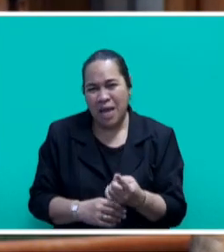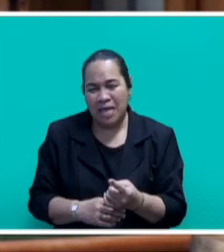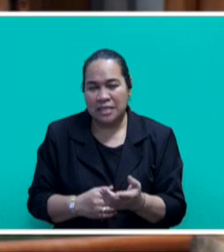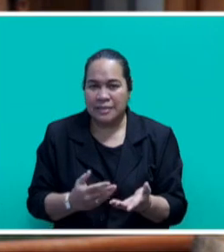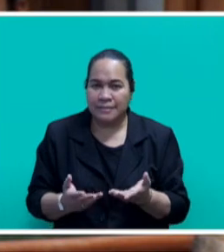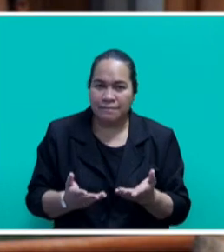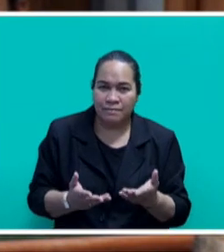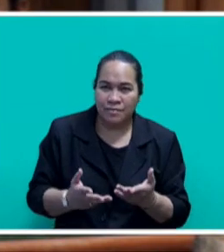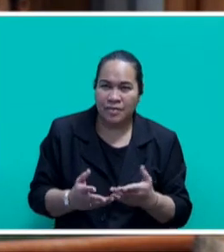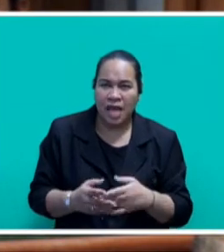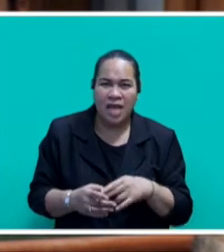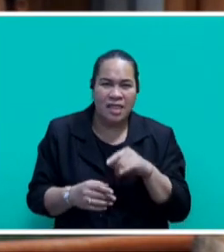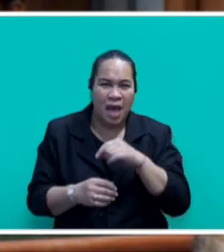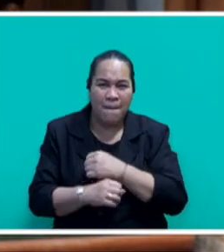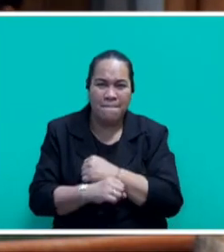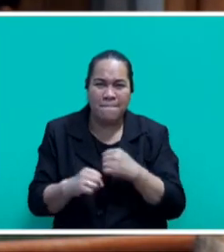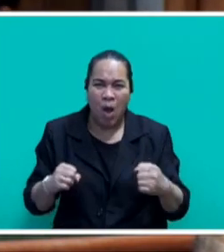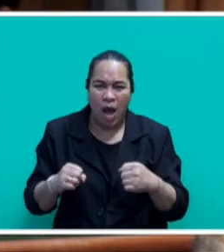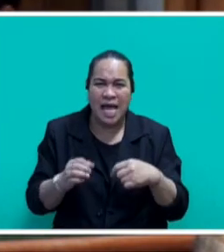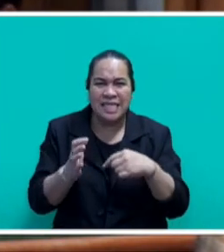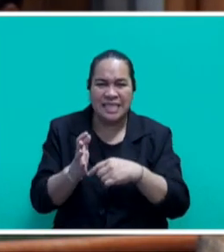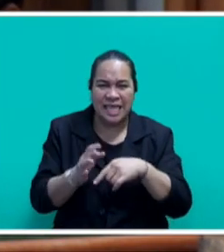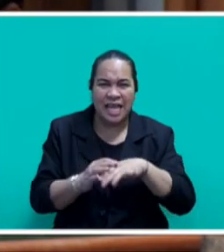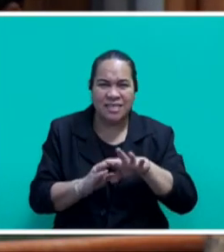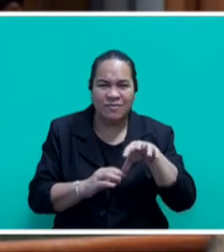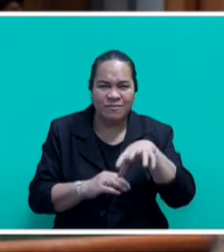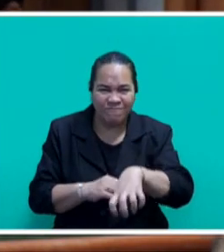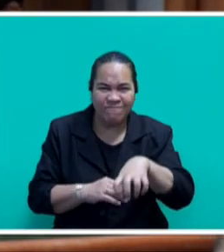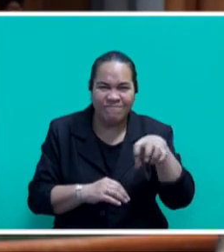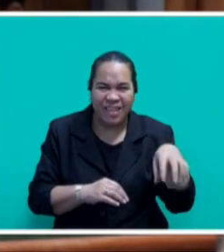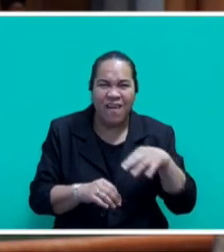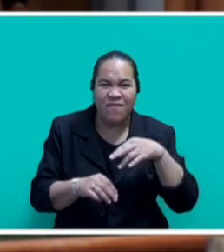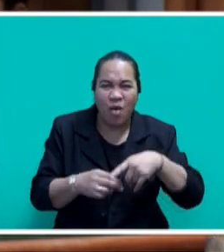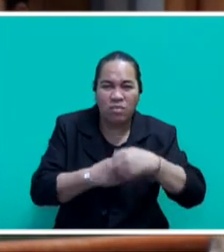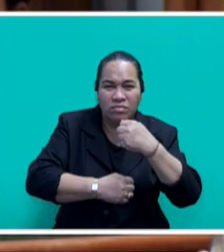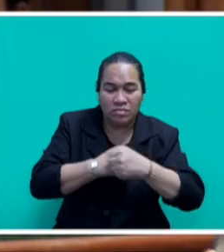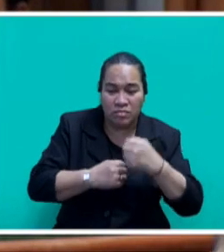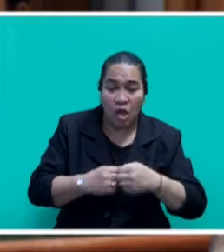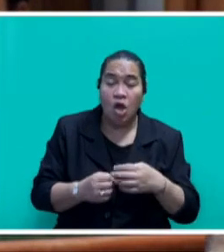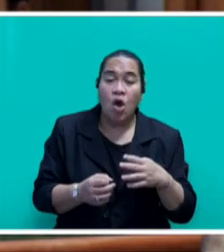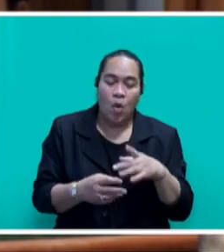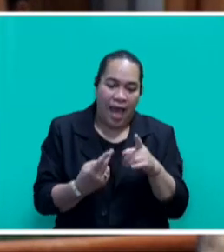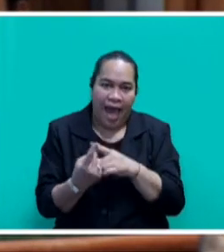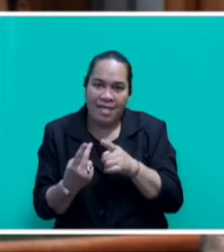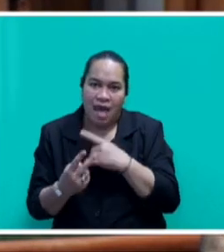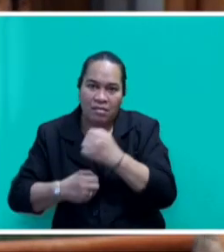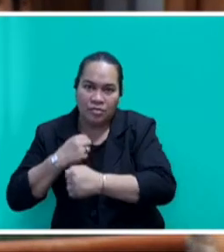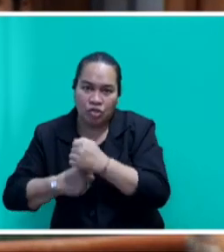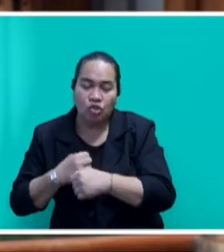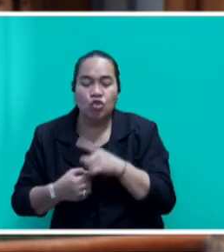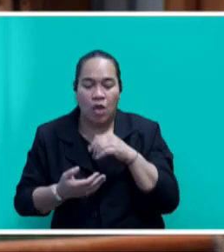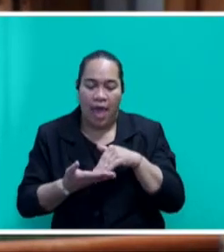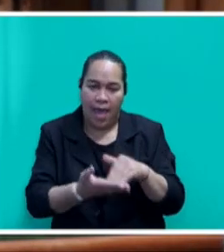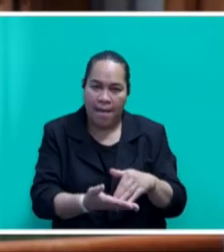power tillers and hand rotovators will enable land preparation to support